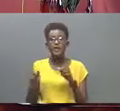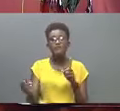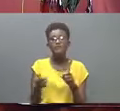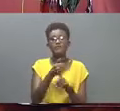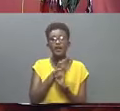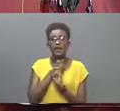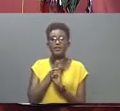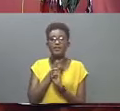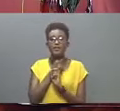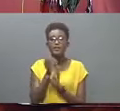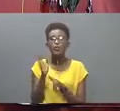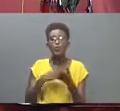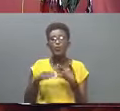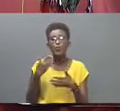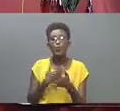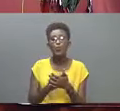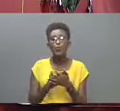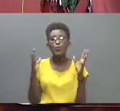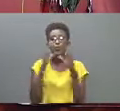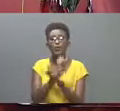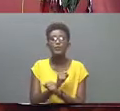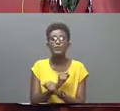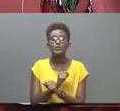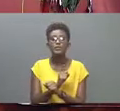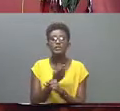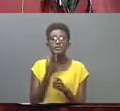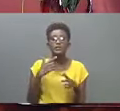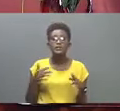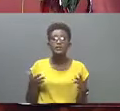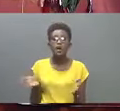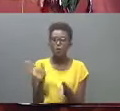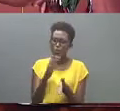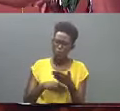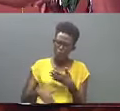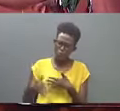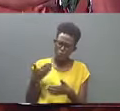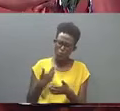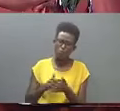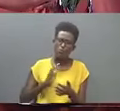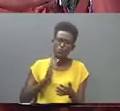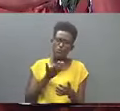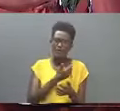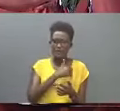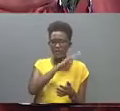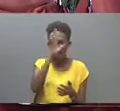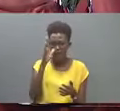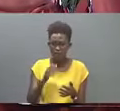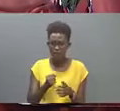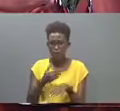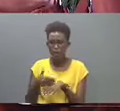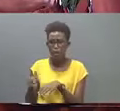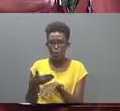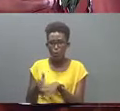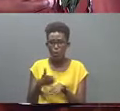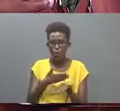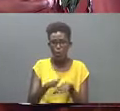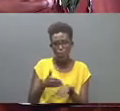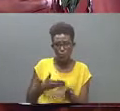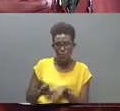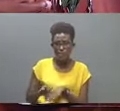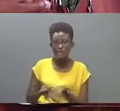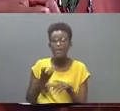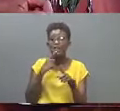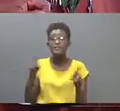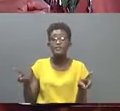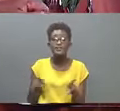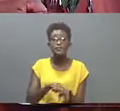that which was lost. All that we have lost over the centuries, Africa is going to